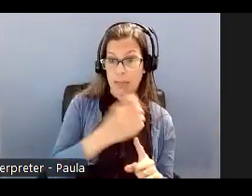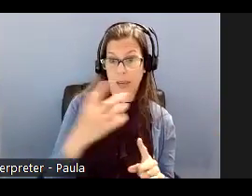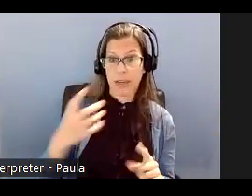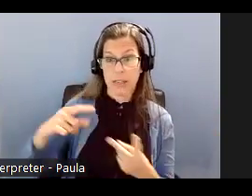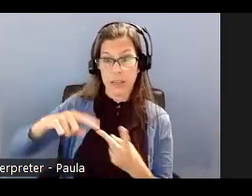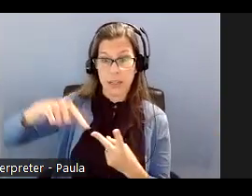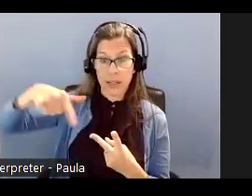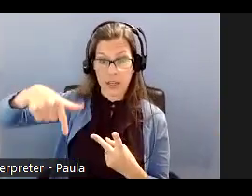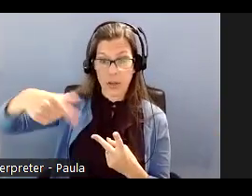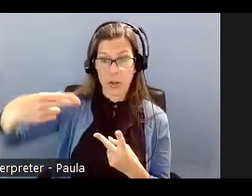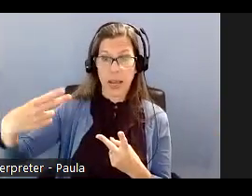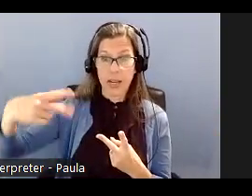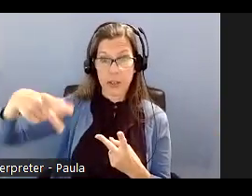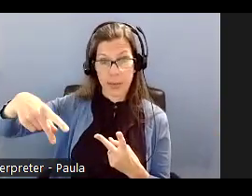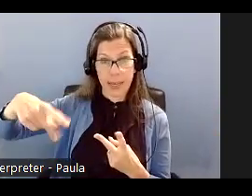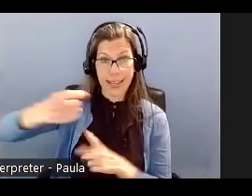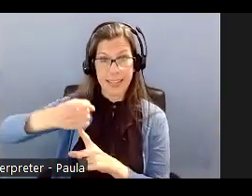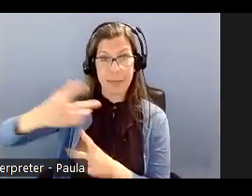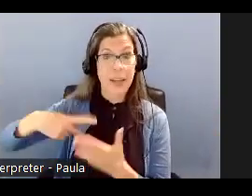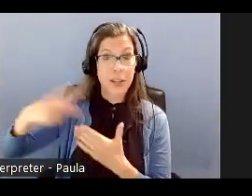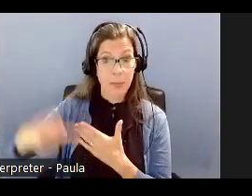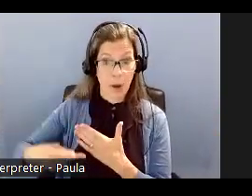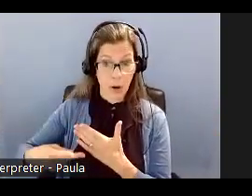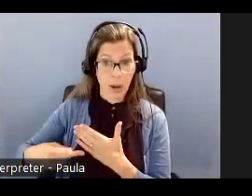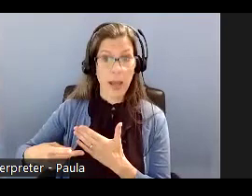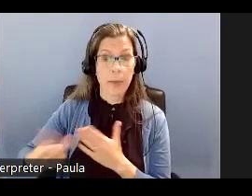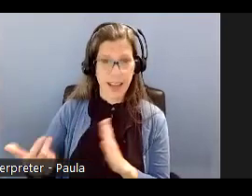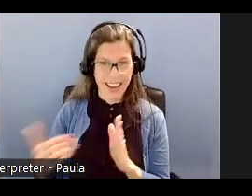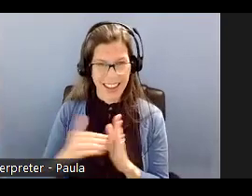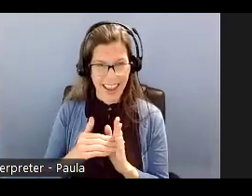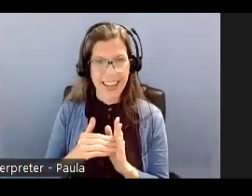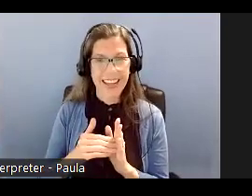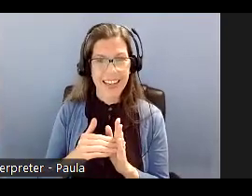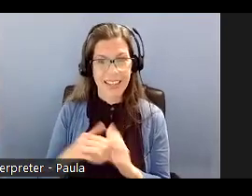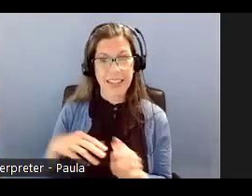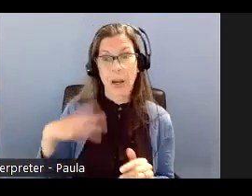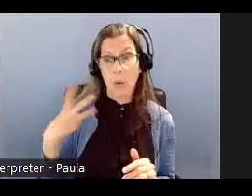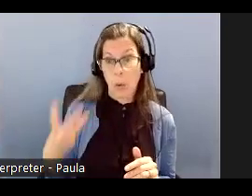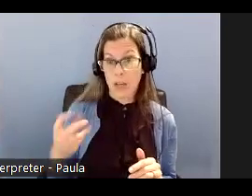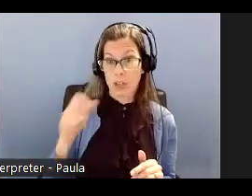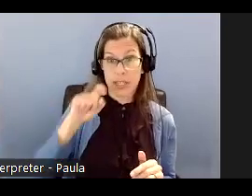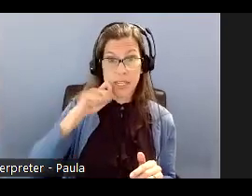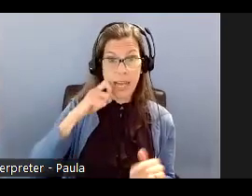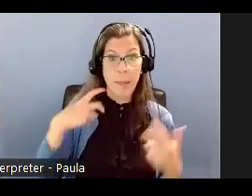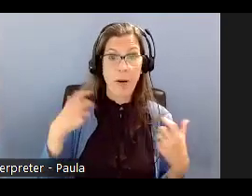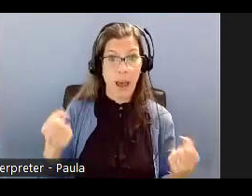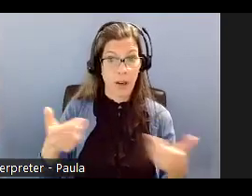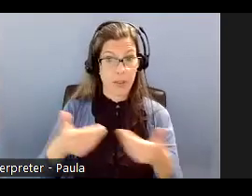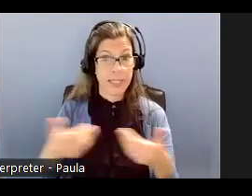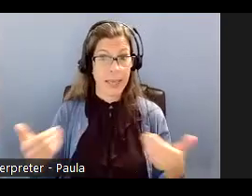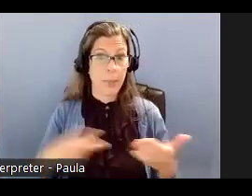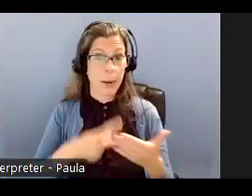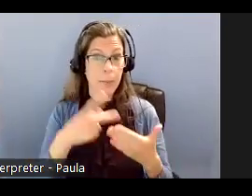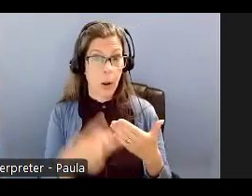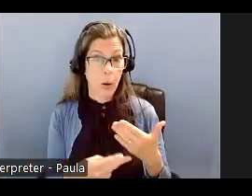QHP expansion program. So I will note again that Washington Apple Health is a separate program. And